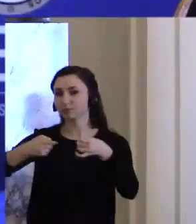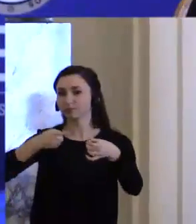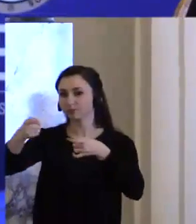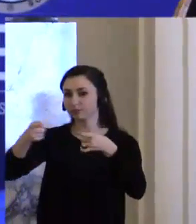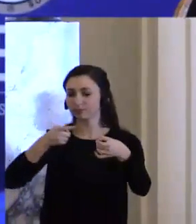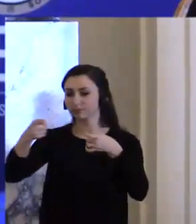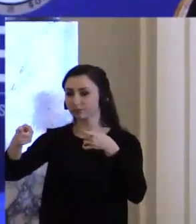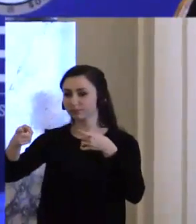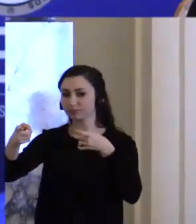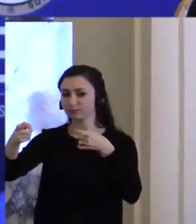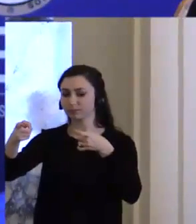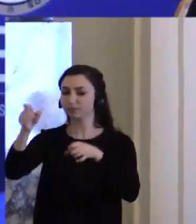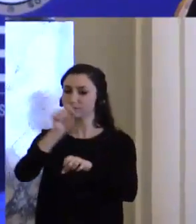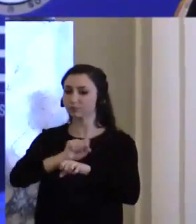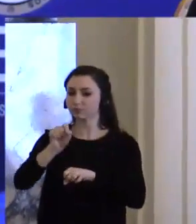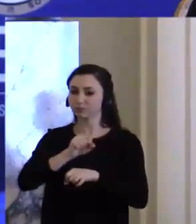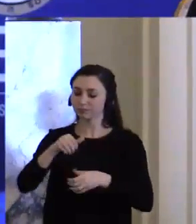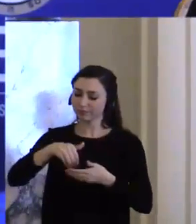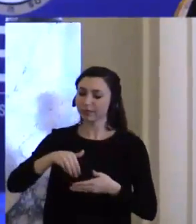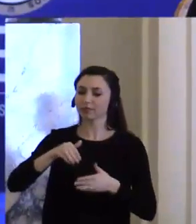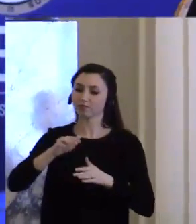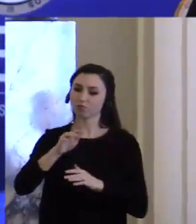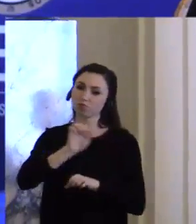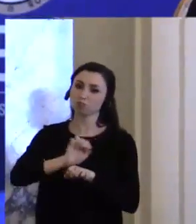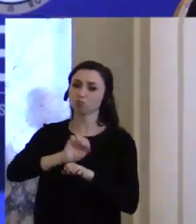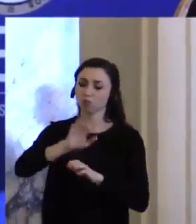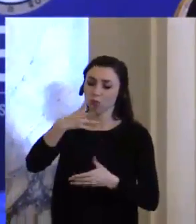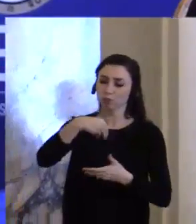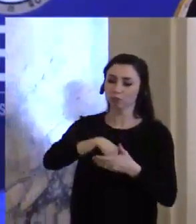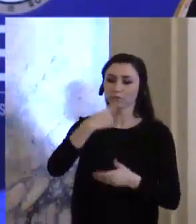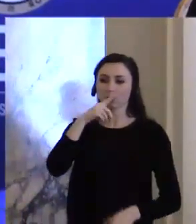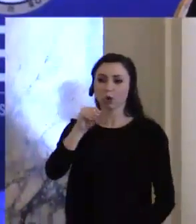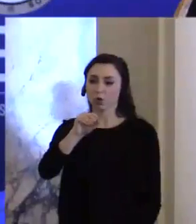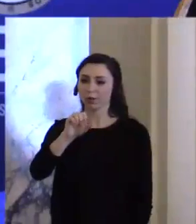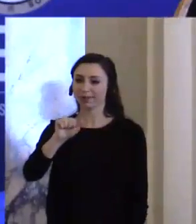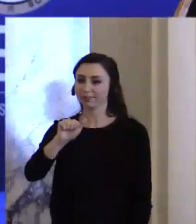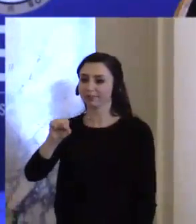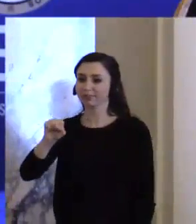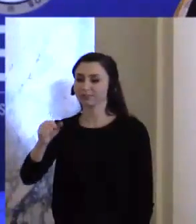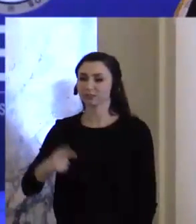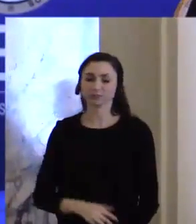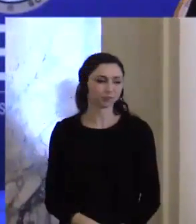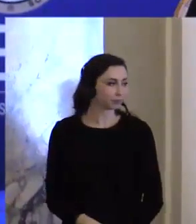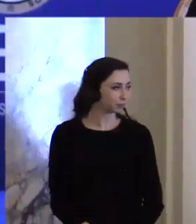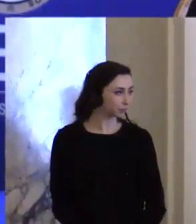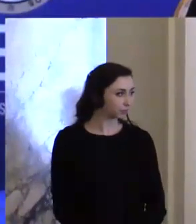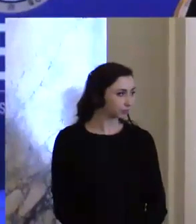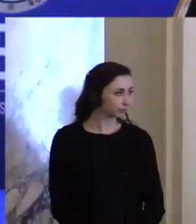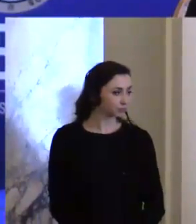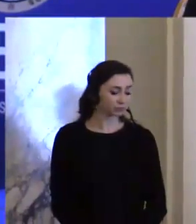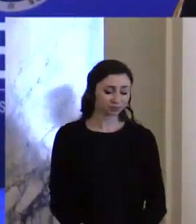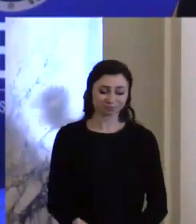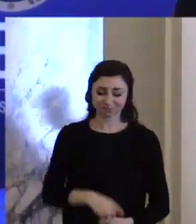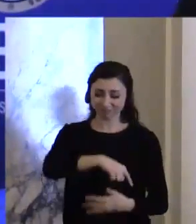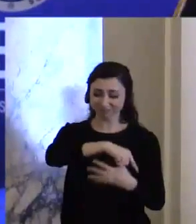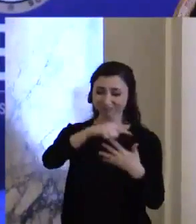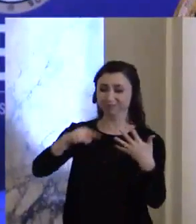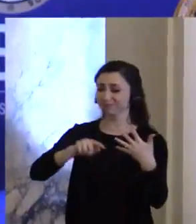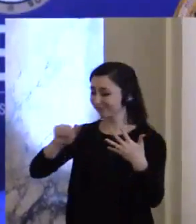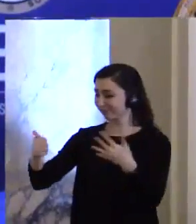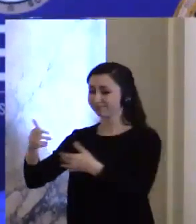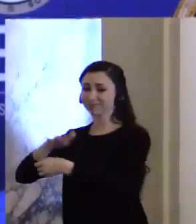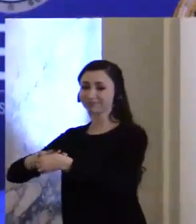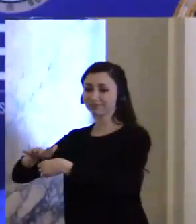obligations inherent in the post of ASG. In several of these and other areas, we have had